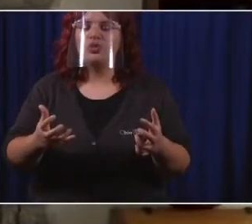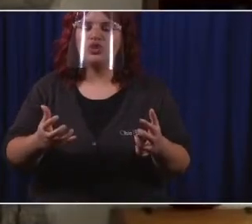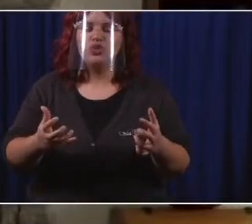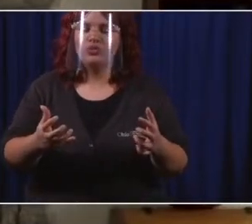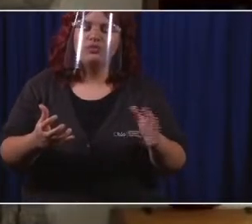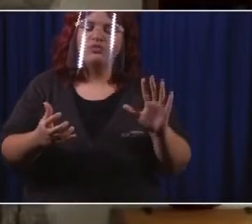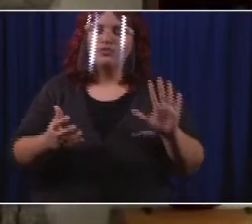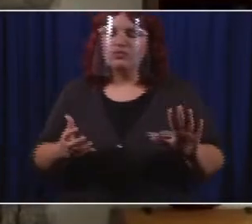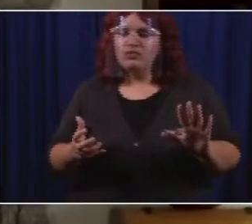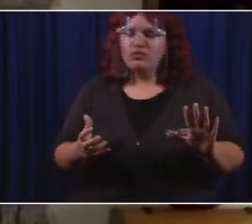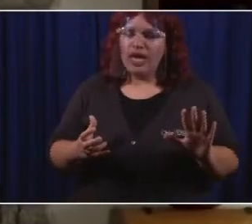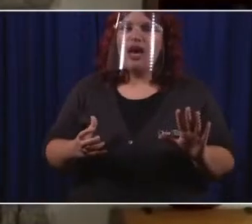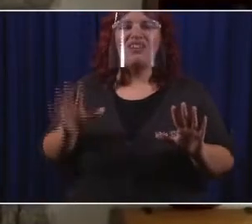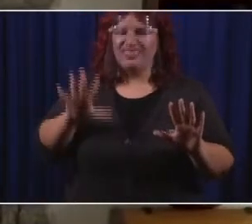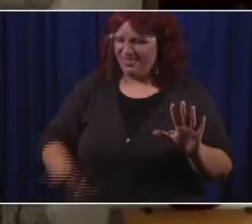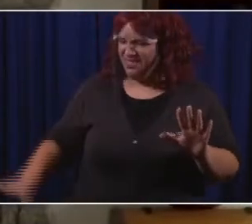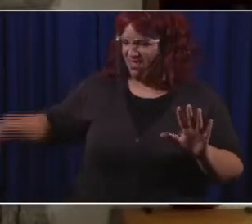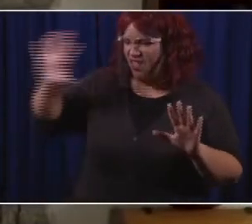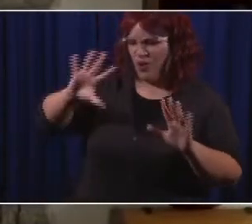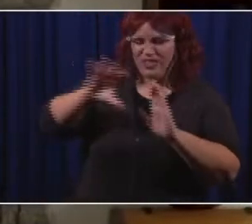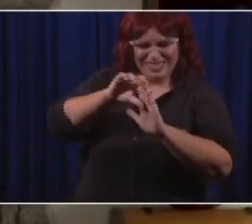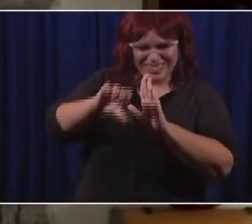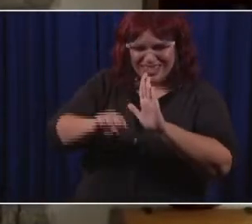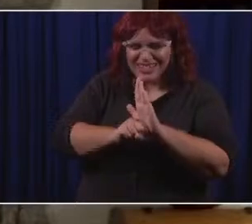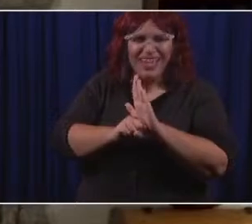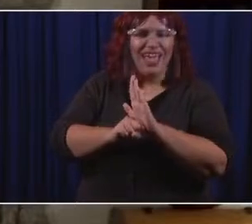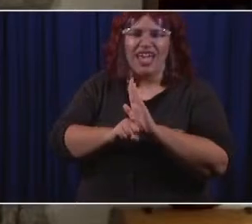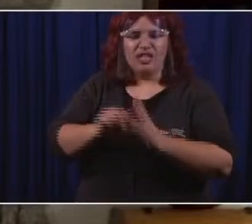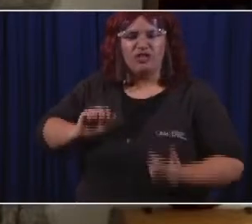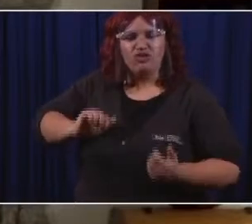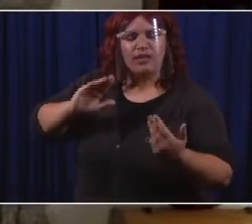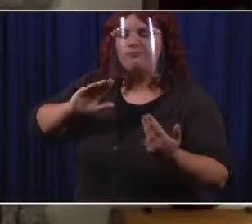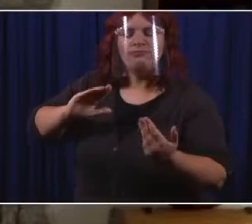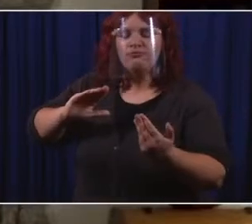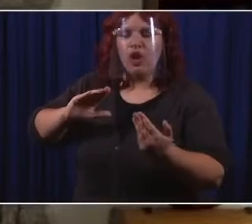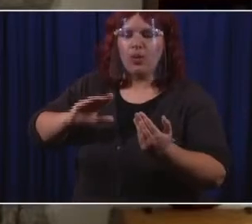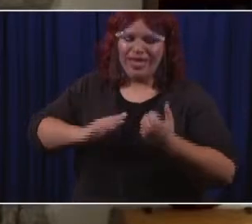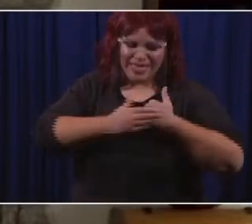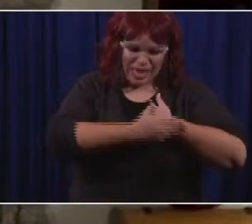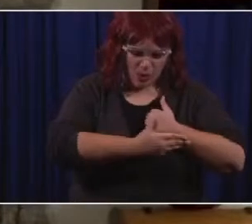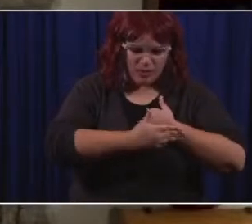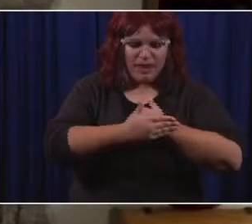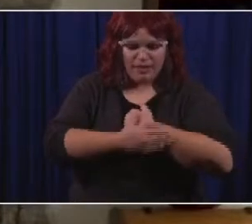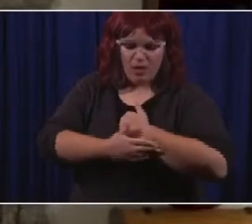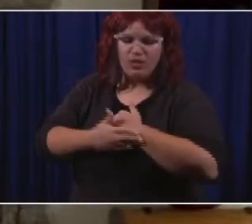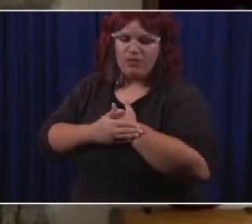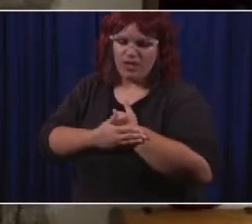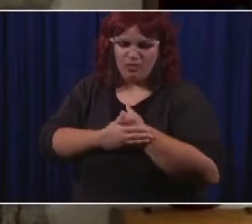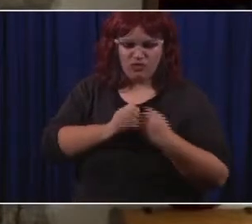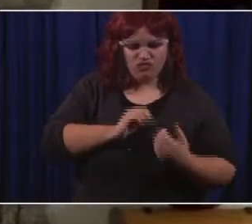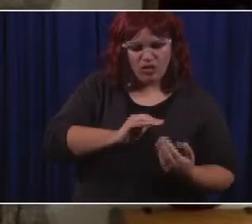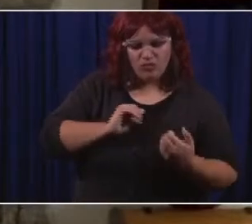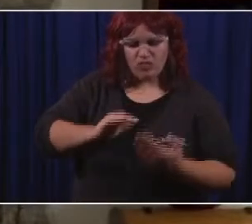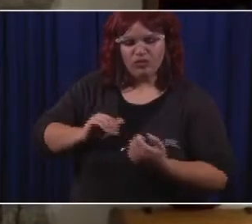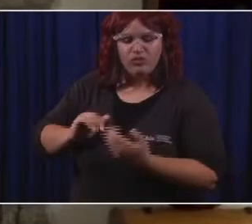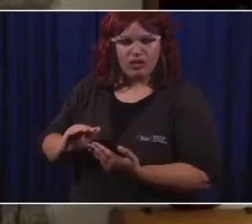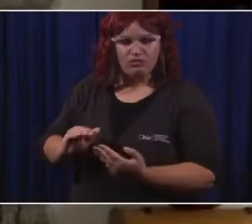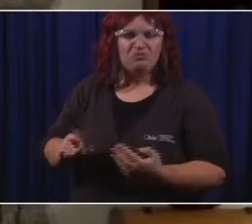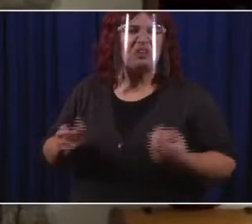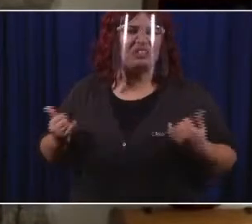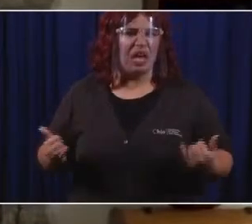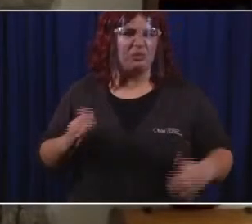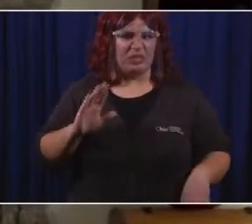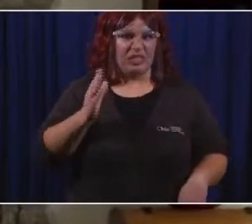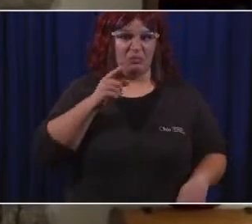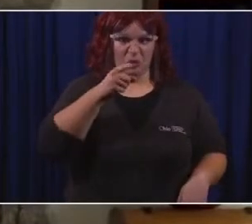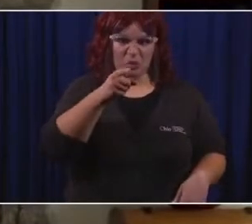county rather than a statewide perspective. Now it sounds like the game plan is going to more of a county by county level.